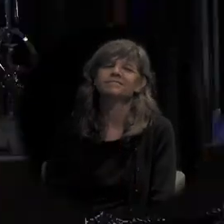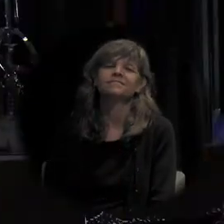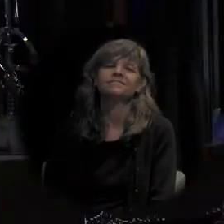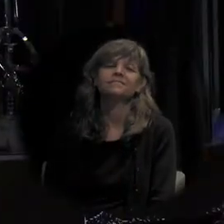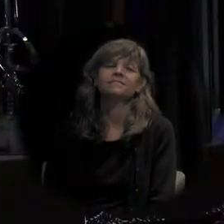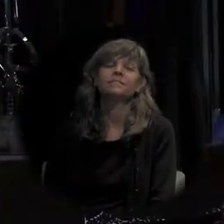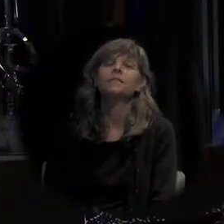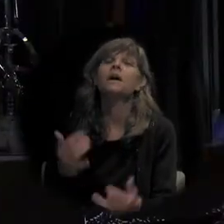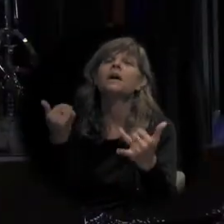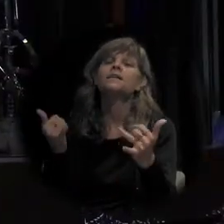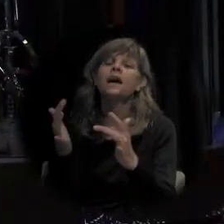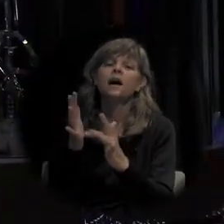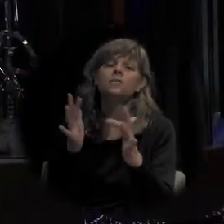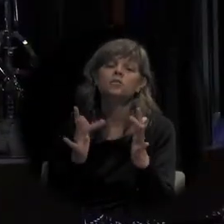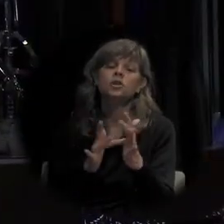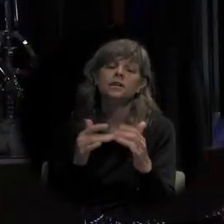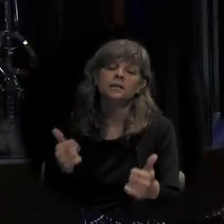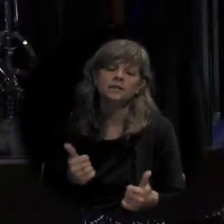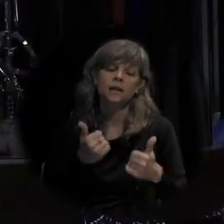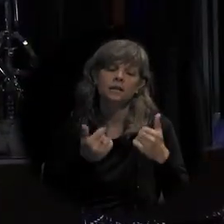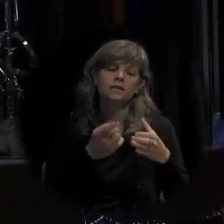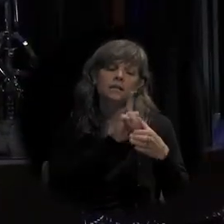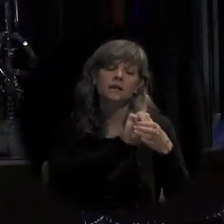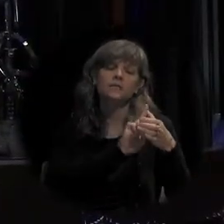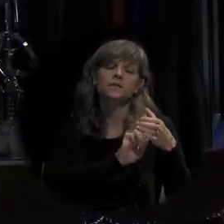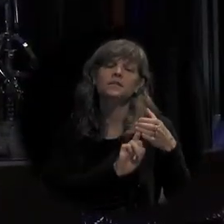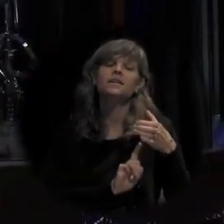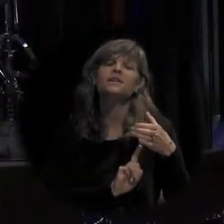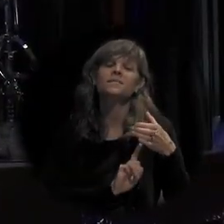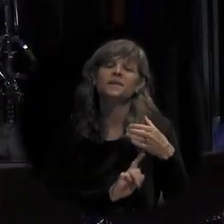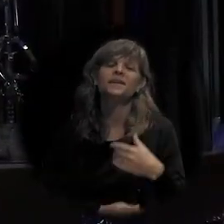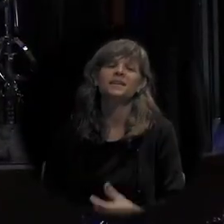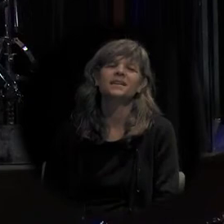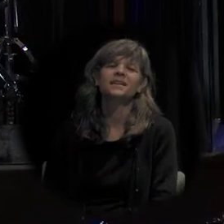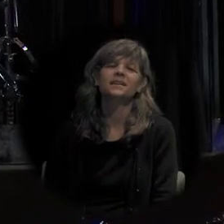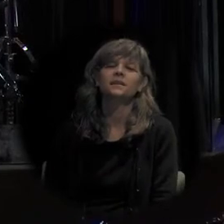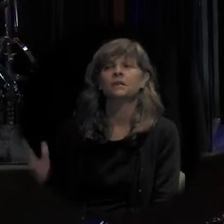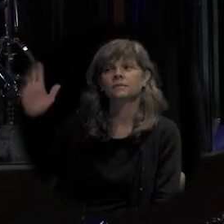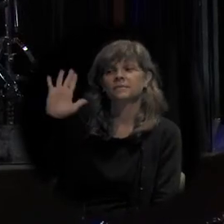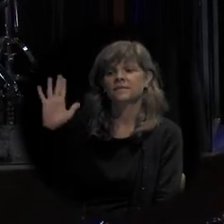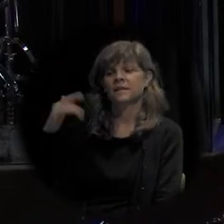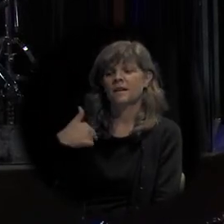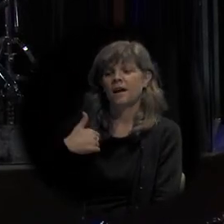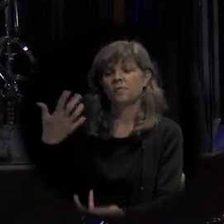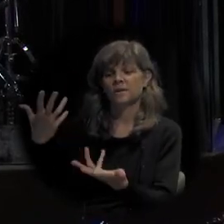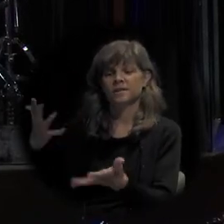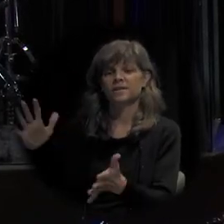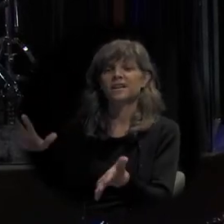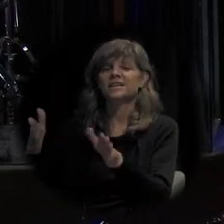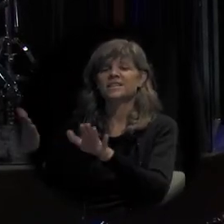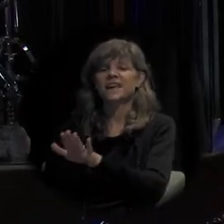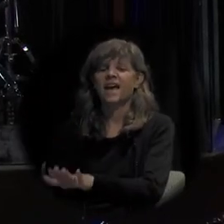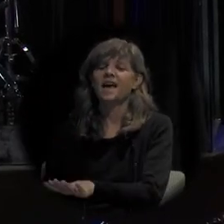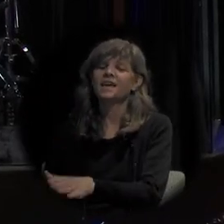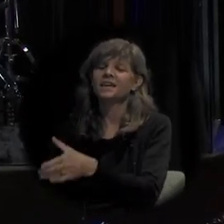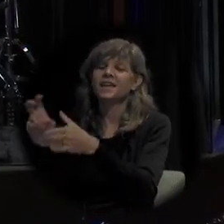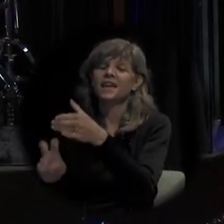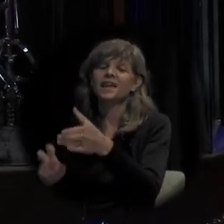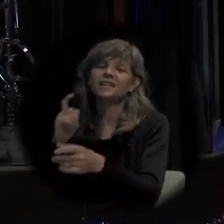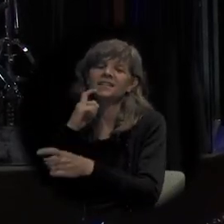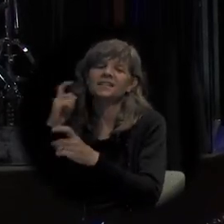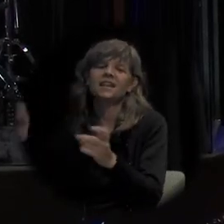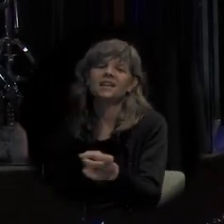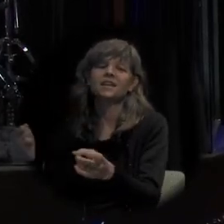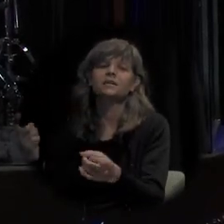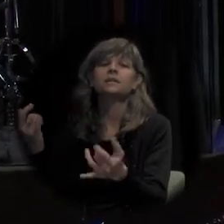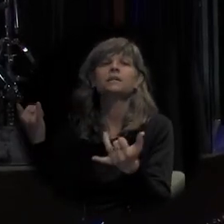live, now Jesus in me. For I was dead